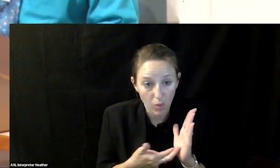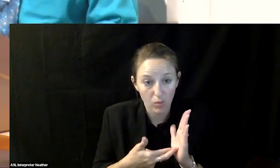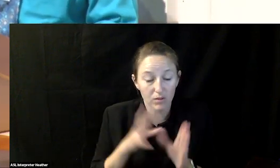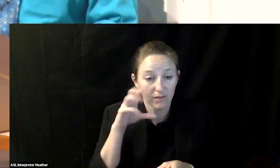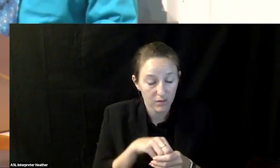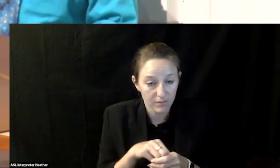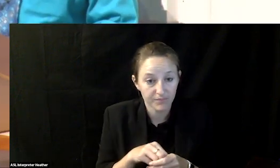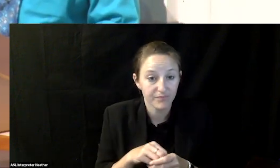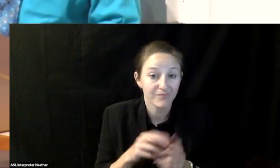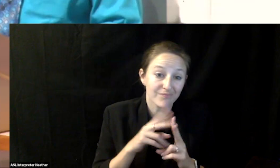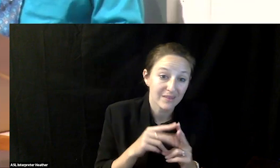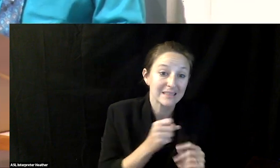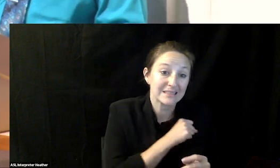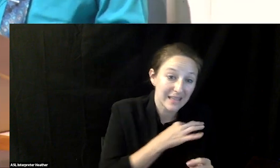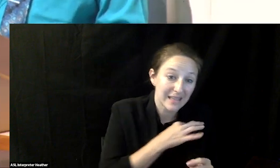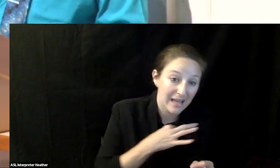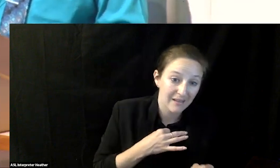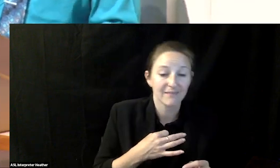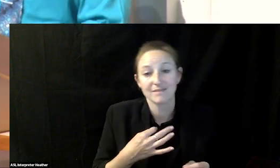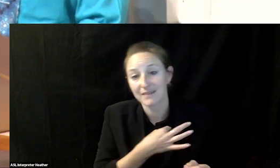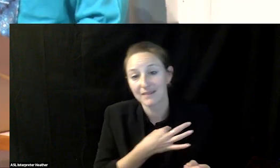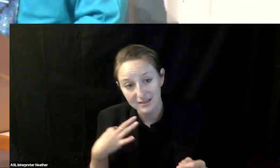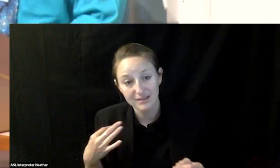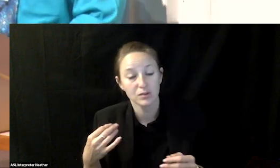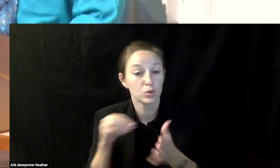whether they be staff, faculty, or students with disabilities.